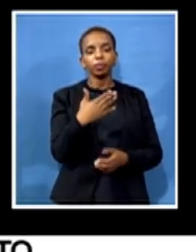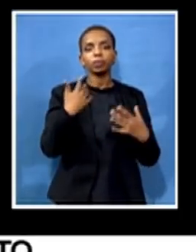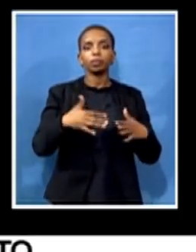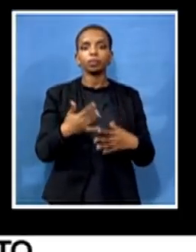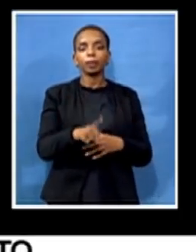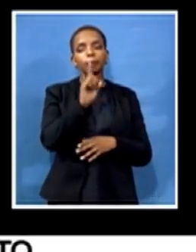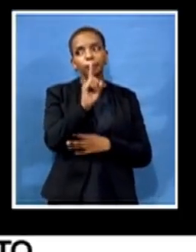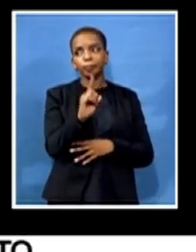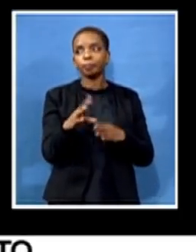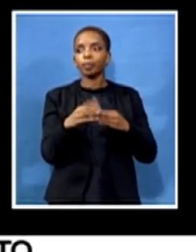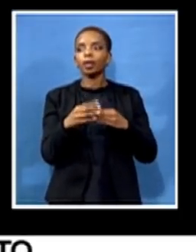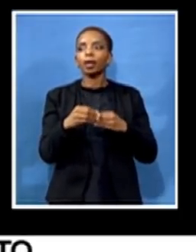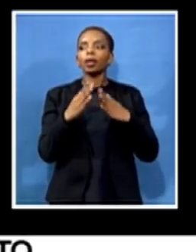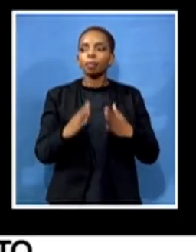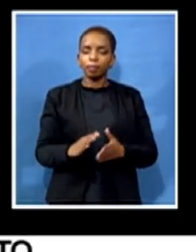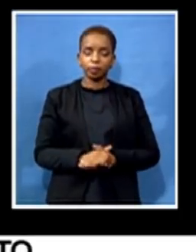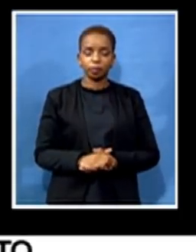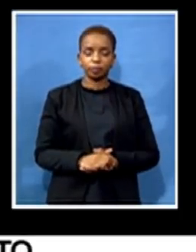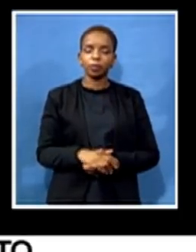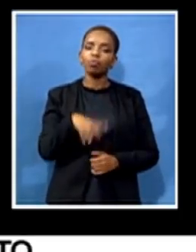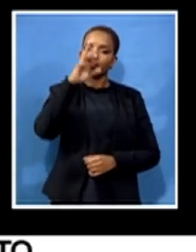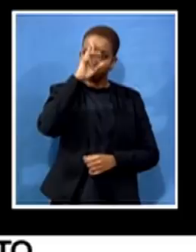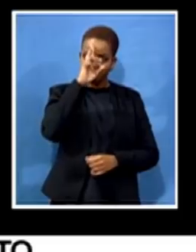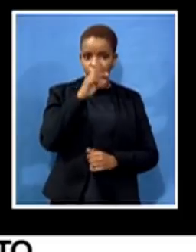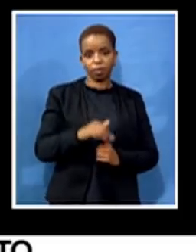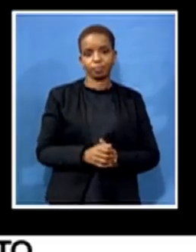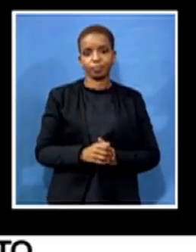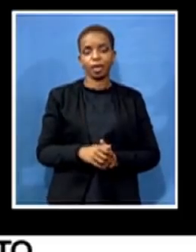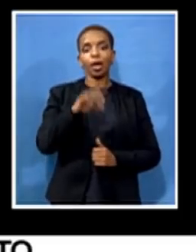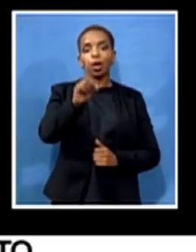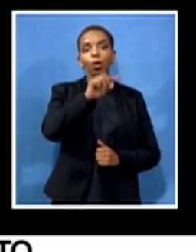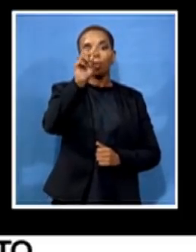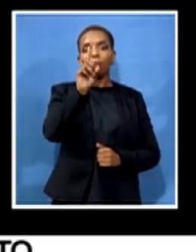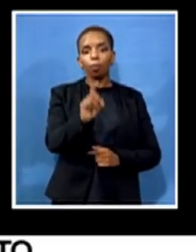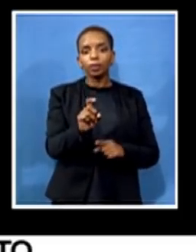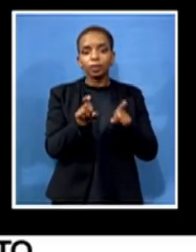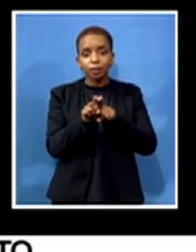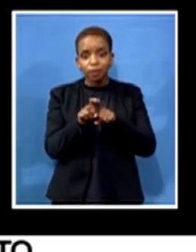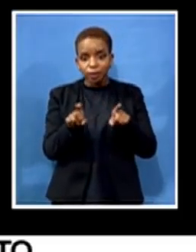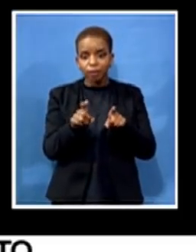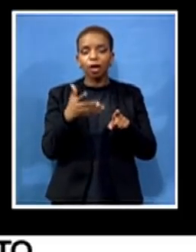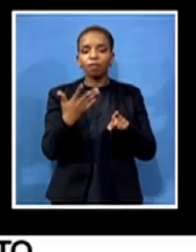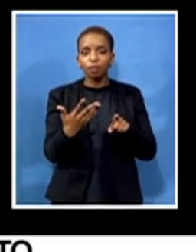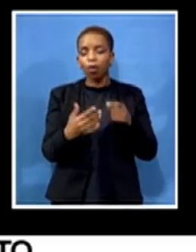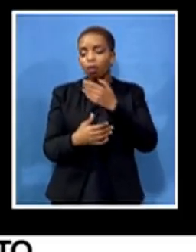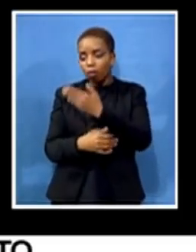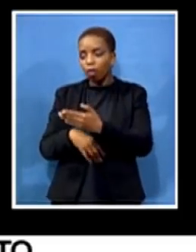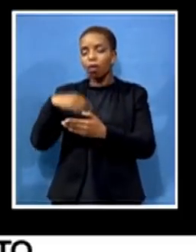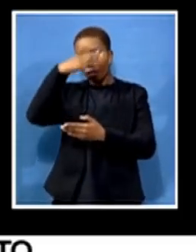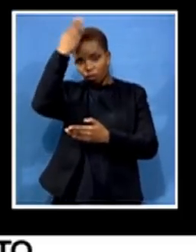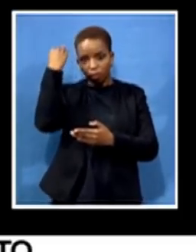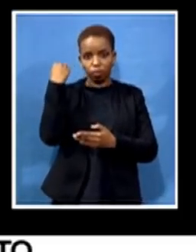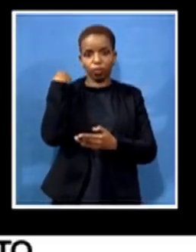questions is in order for the minister to be able to respond before she leaves, but there can still be questions because the deputy ministers are available to